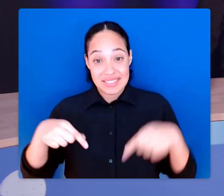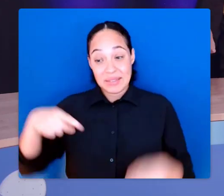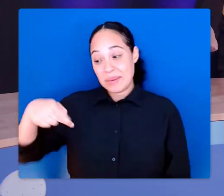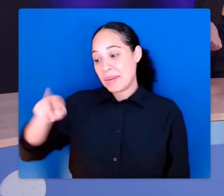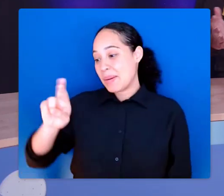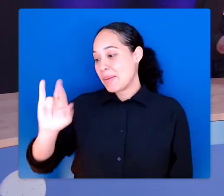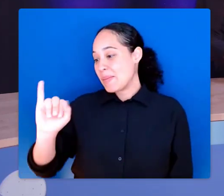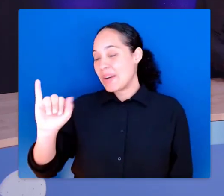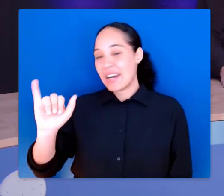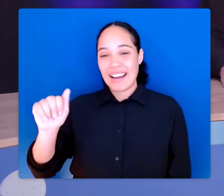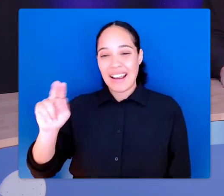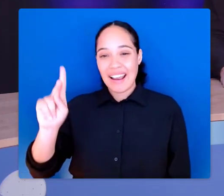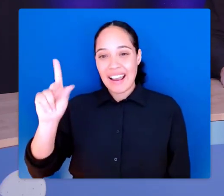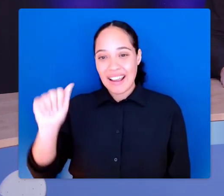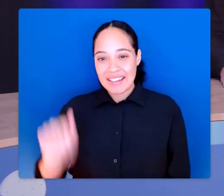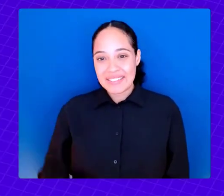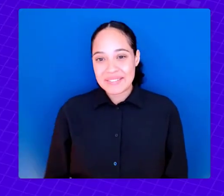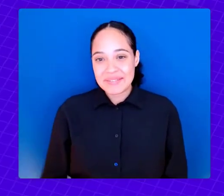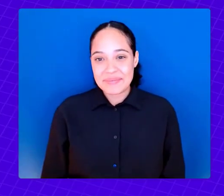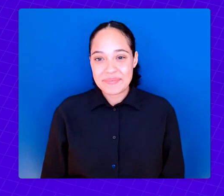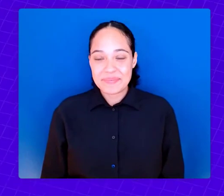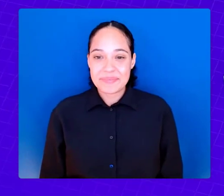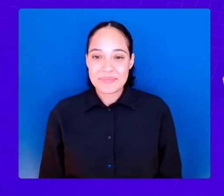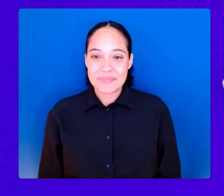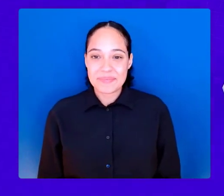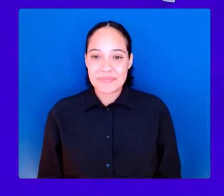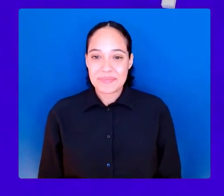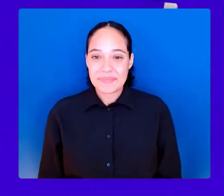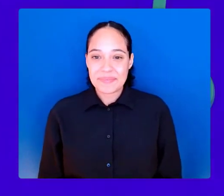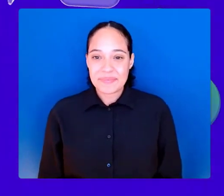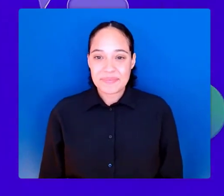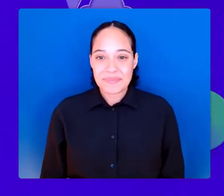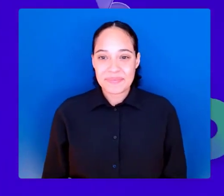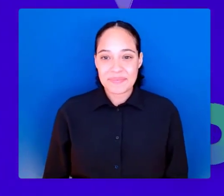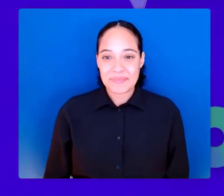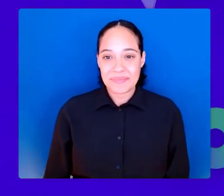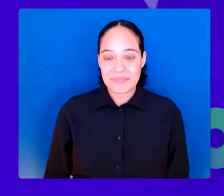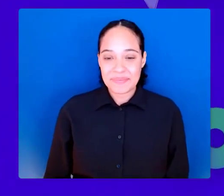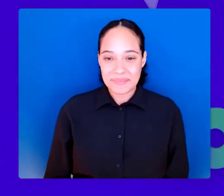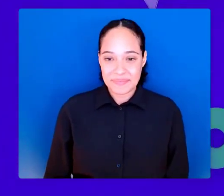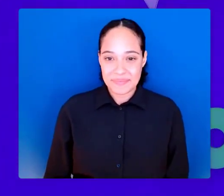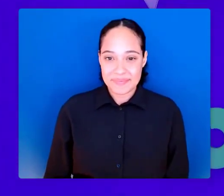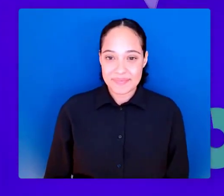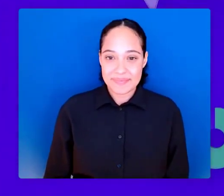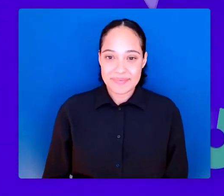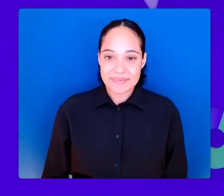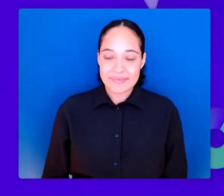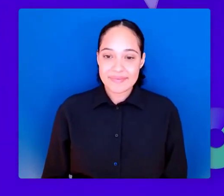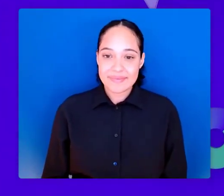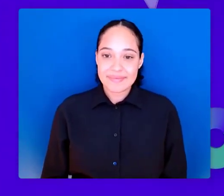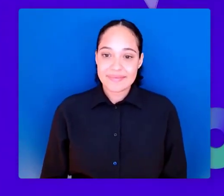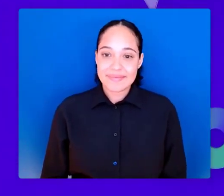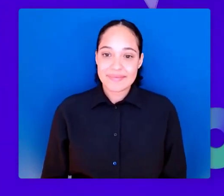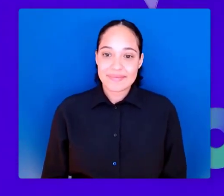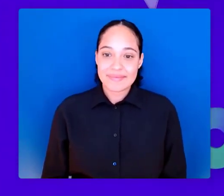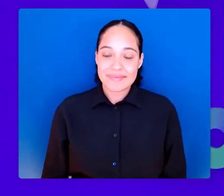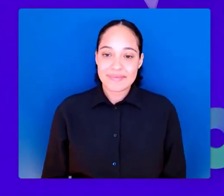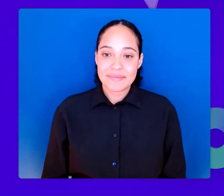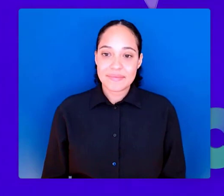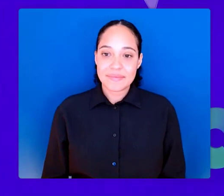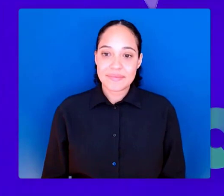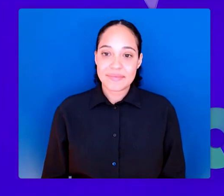or I love doing statistics. Some of them are maths majors, so they have been very familiar with statistics. PhD in